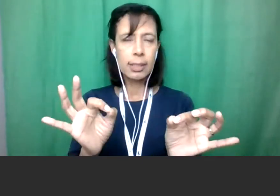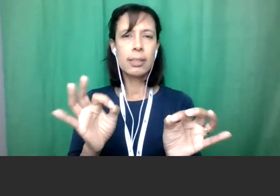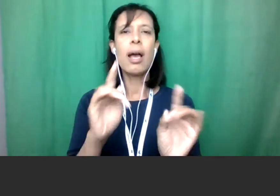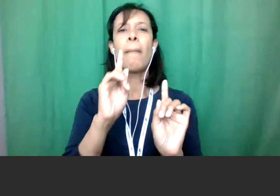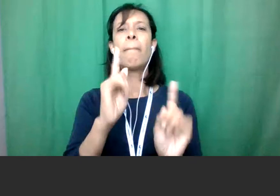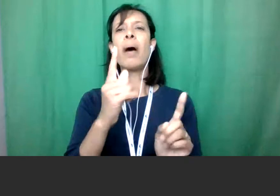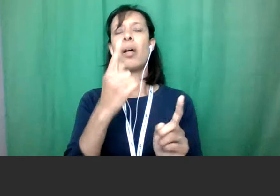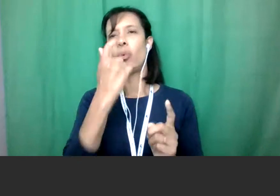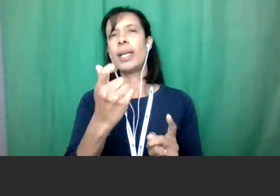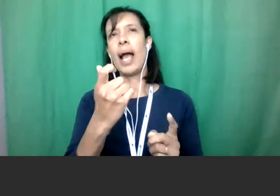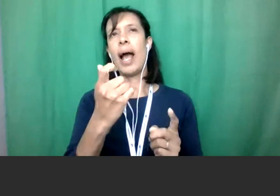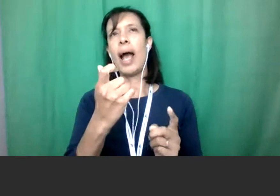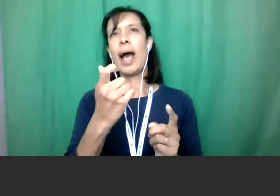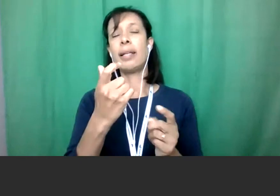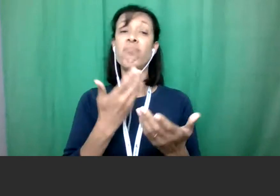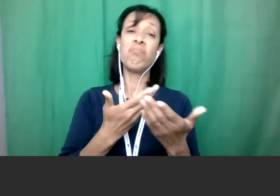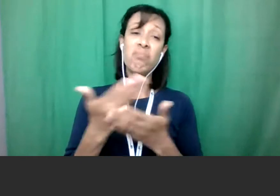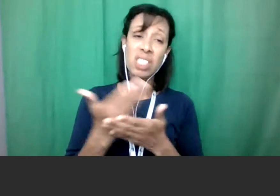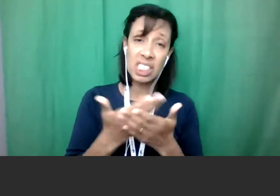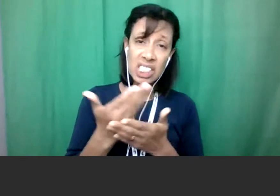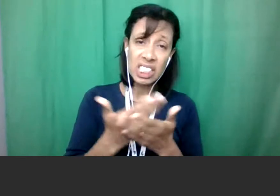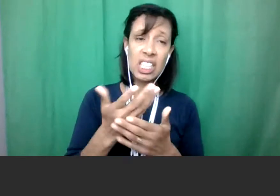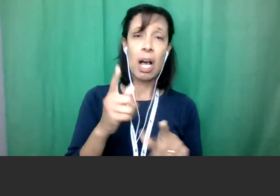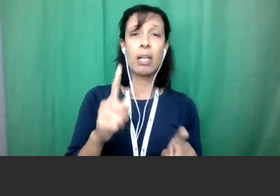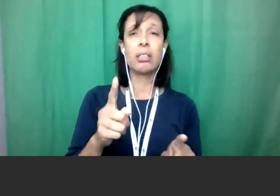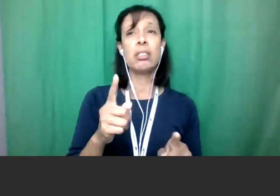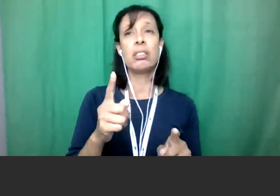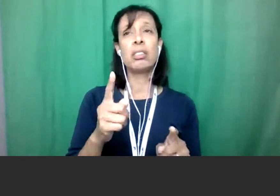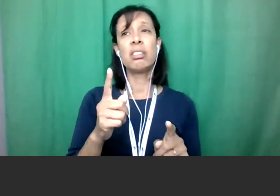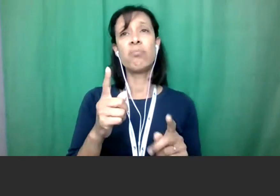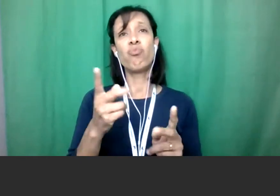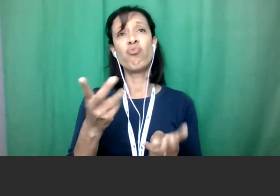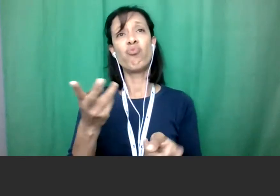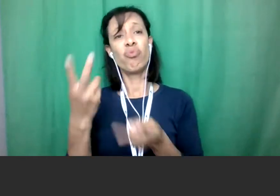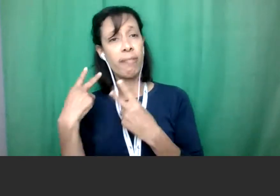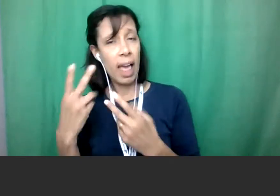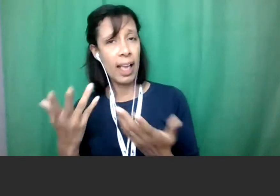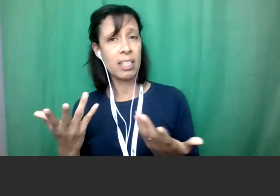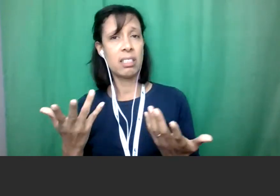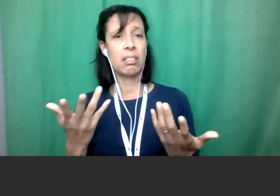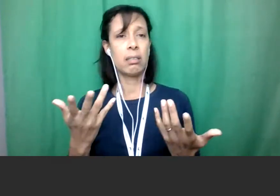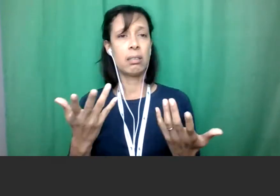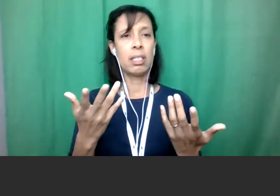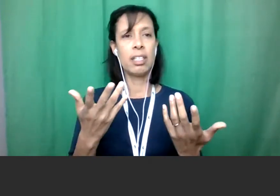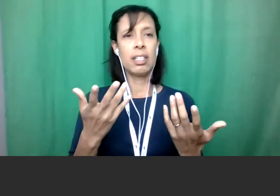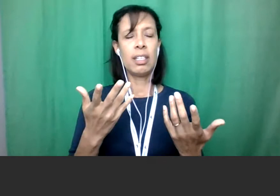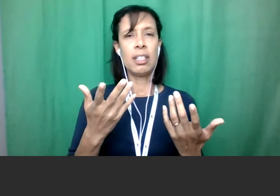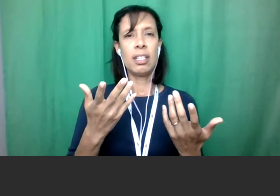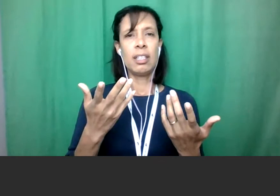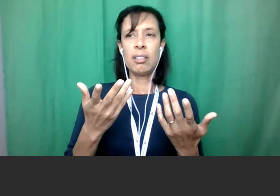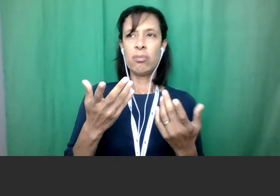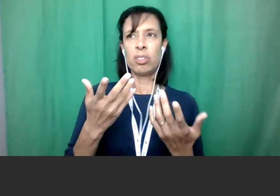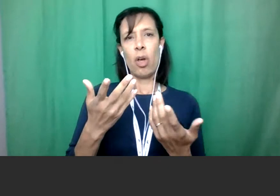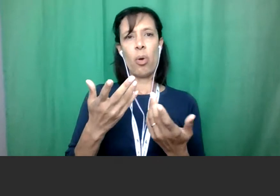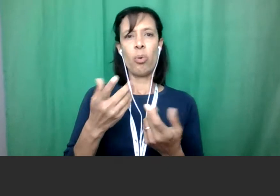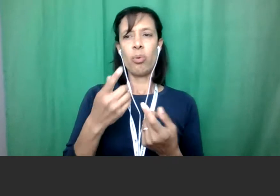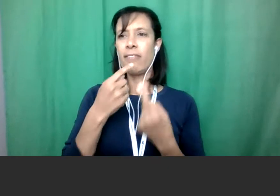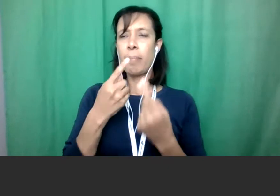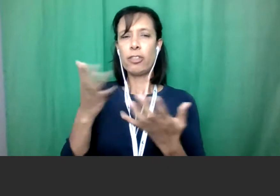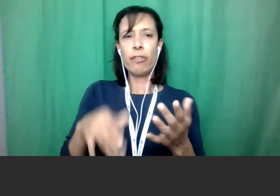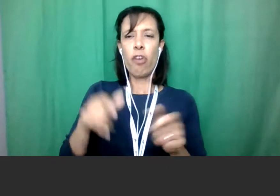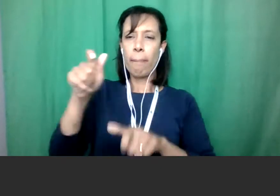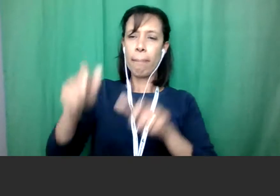and reflect on the kind of information we get back from participants. So this is a much more